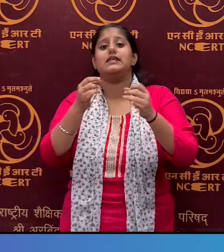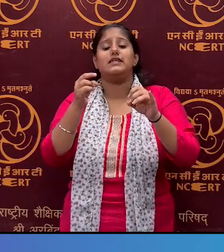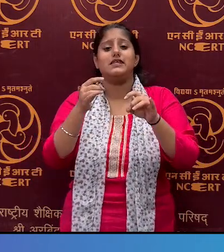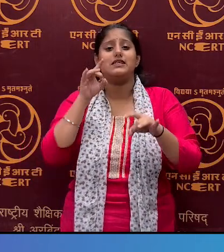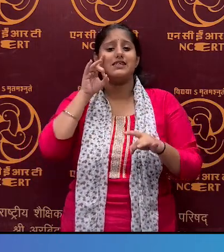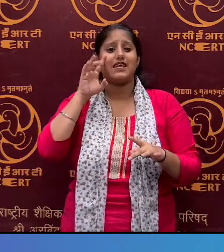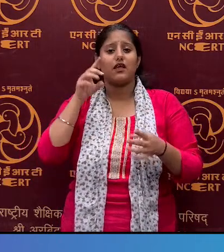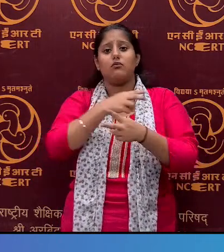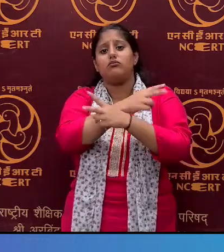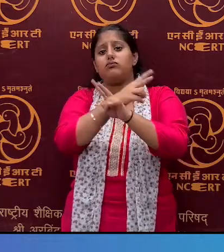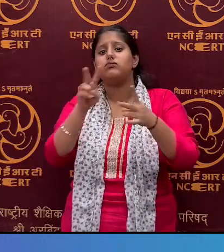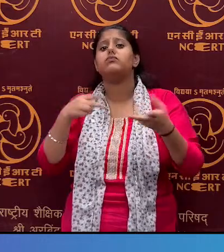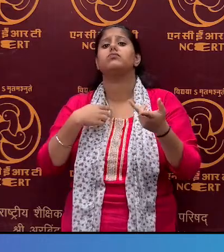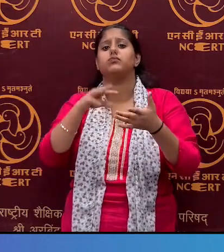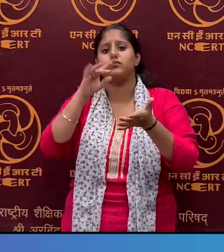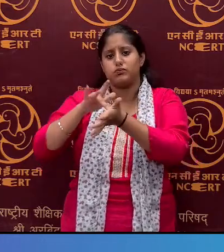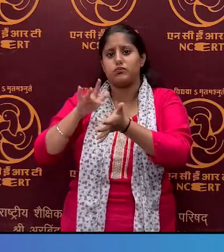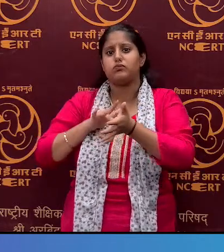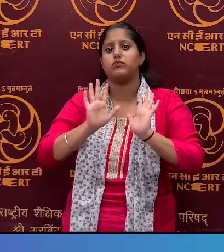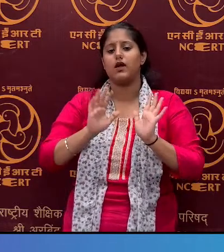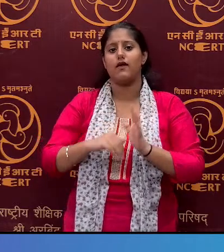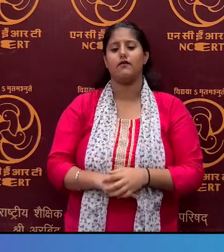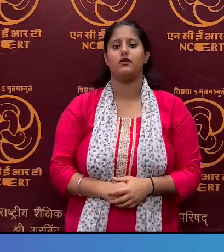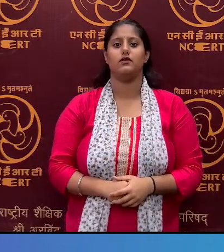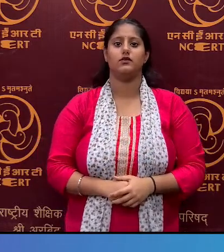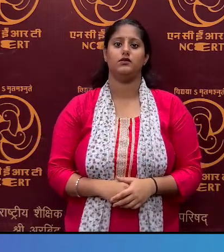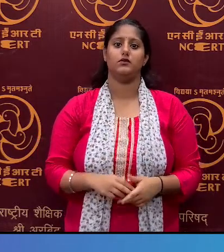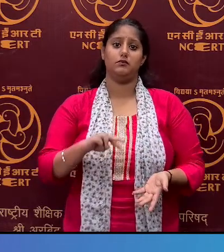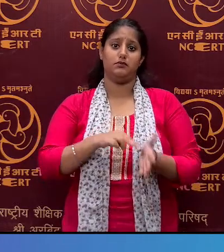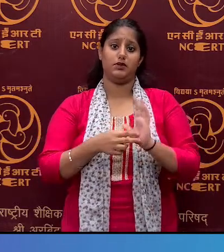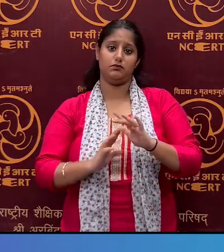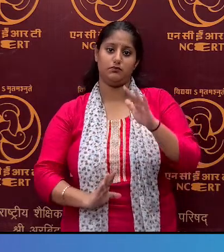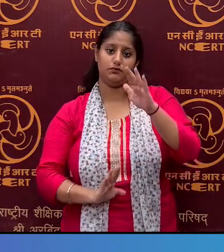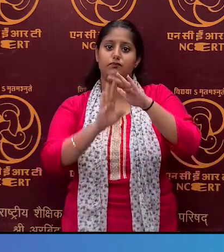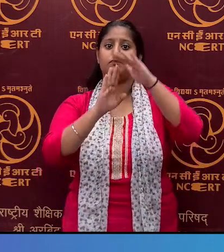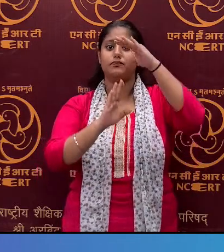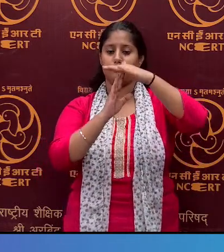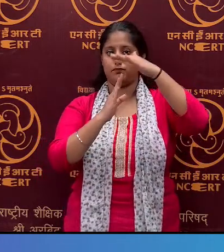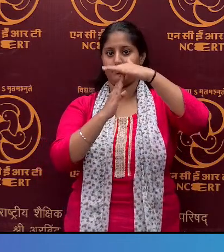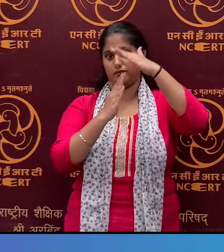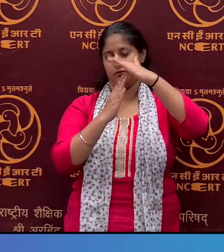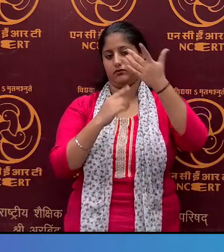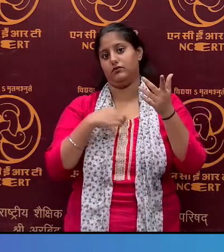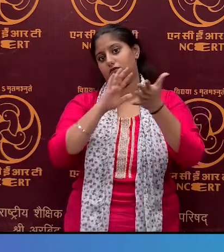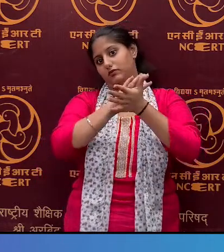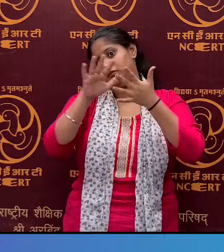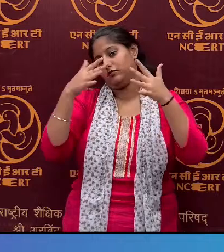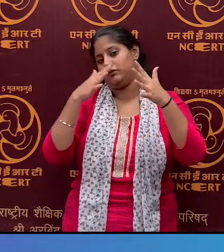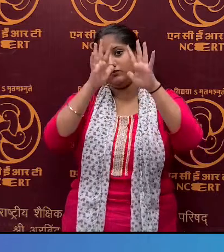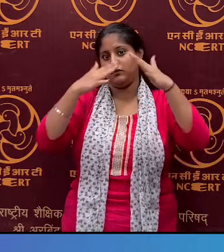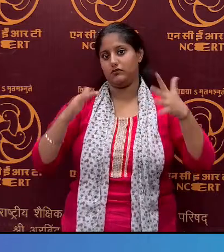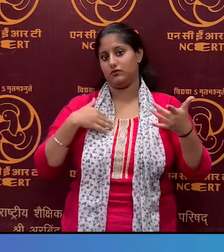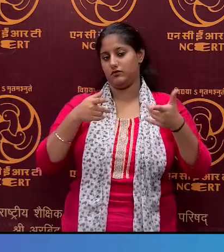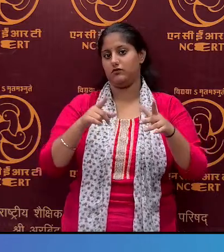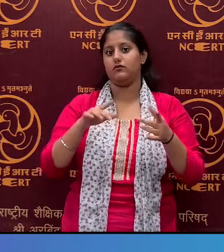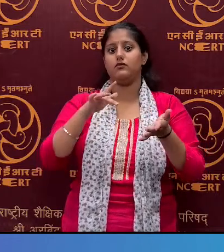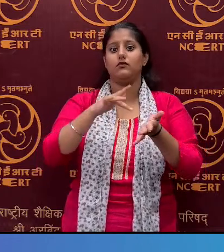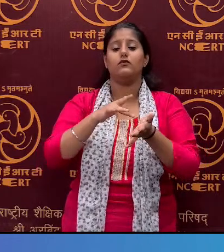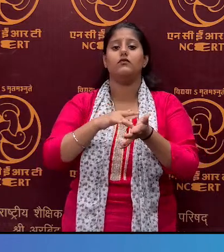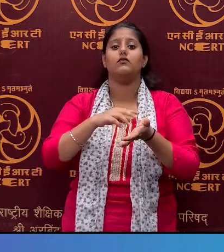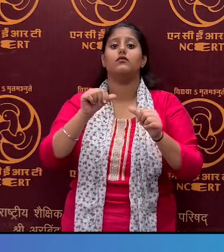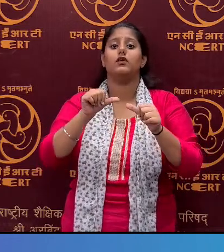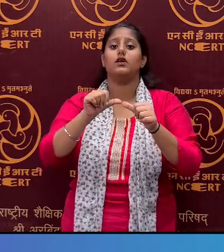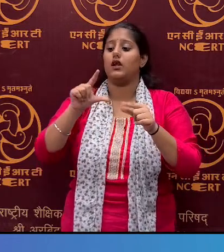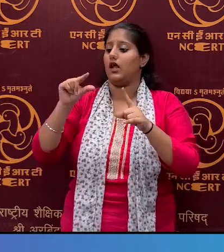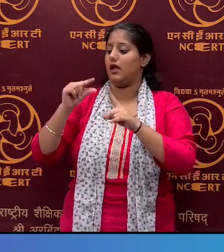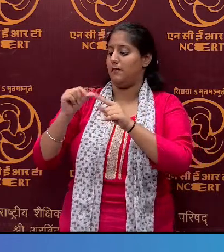Pradesh. This area are basically called upper Himalaya region, and this part experience alpine